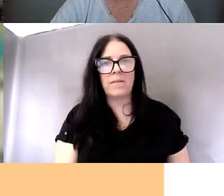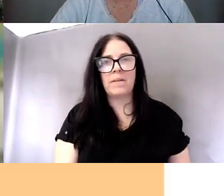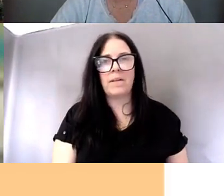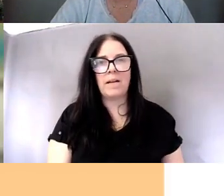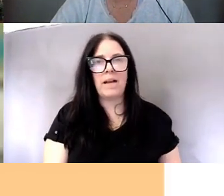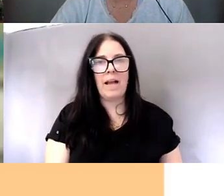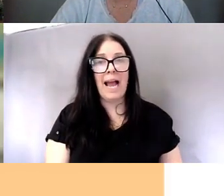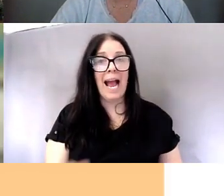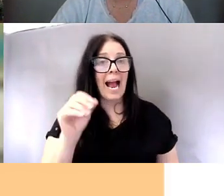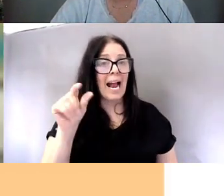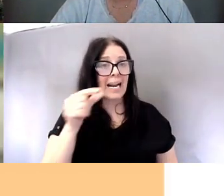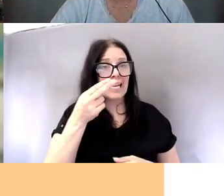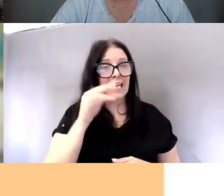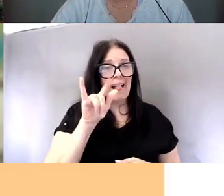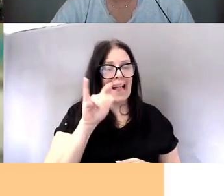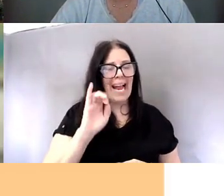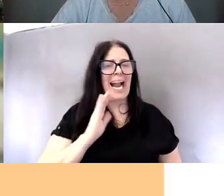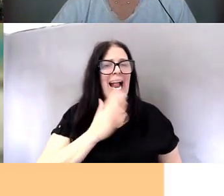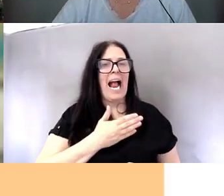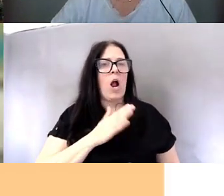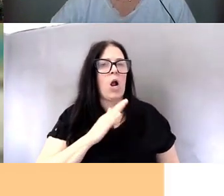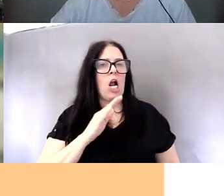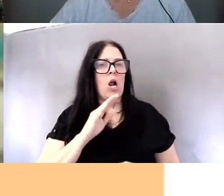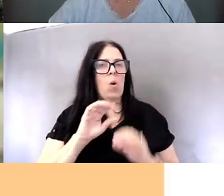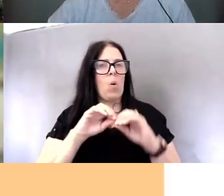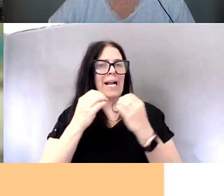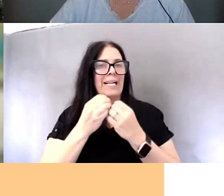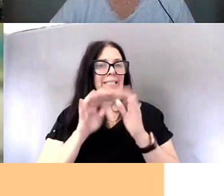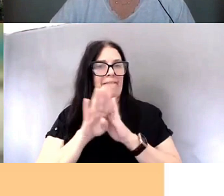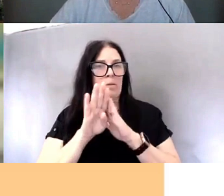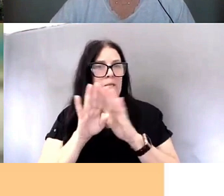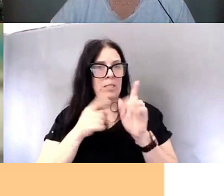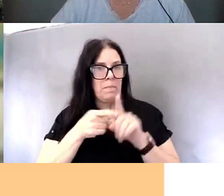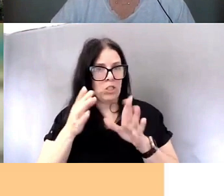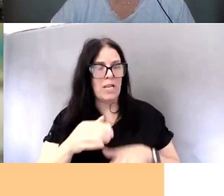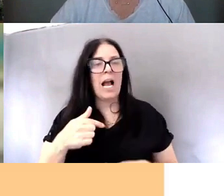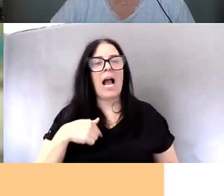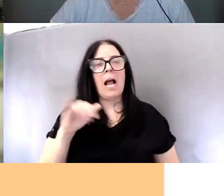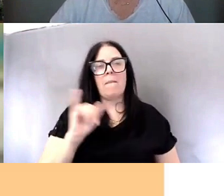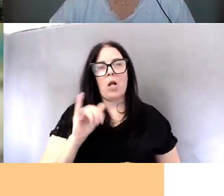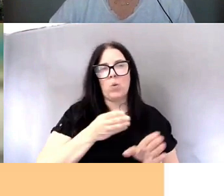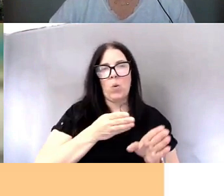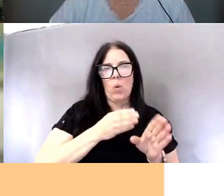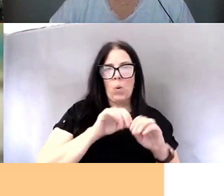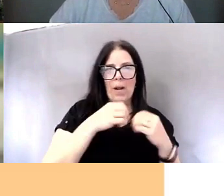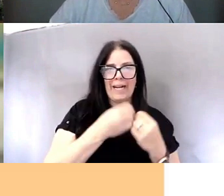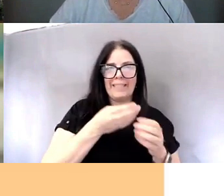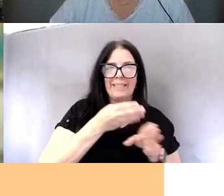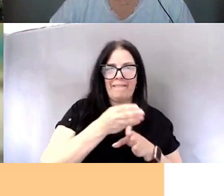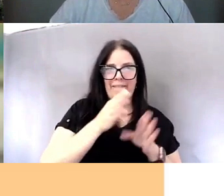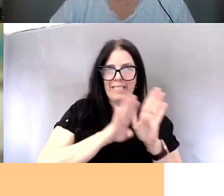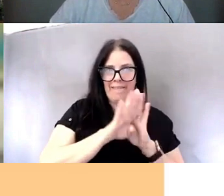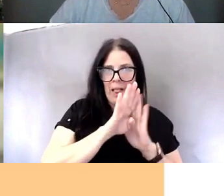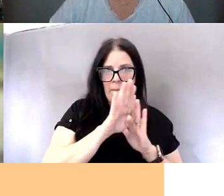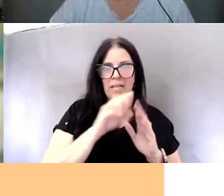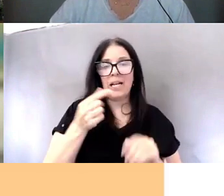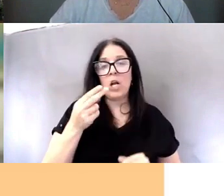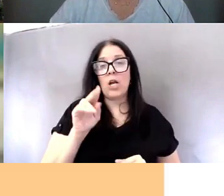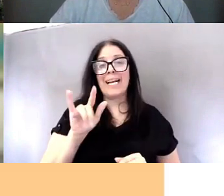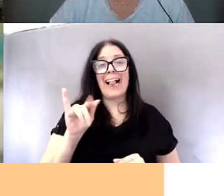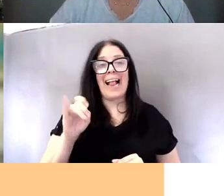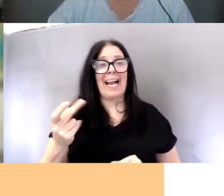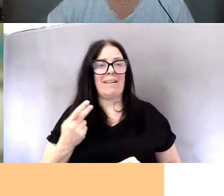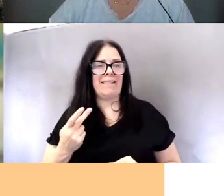our organizational development specialist. I'm also organizational development specialist. Guylaine and I, we do some coaching. I focus